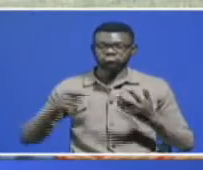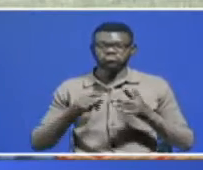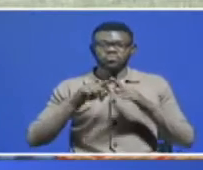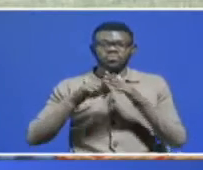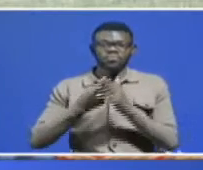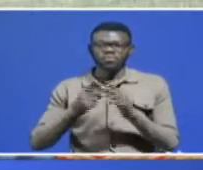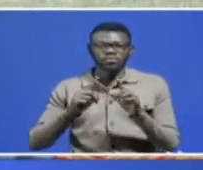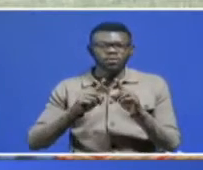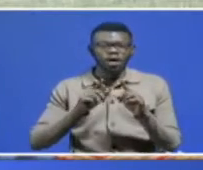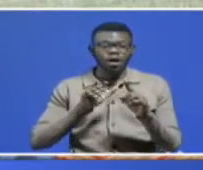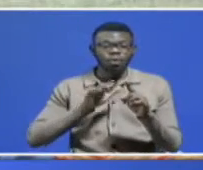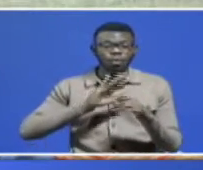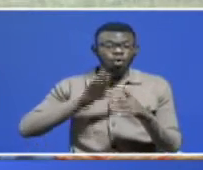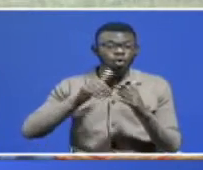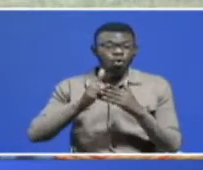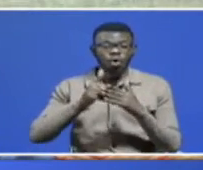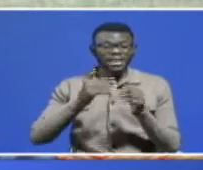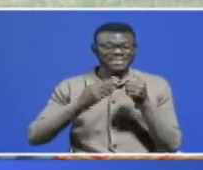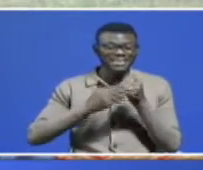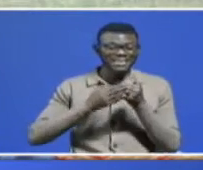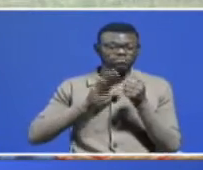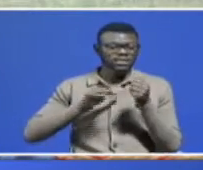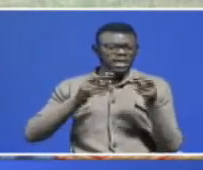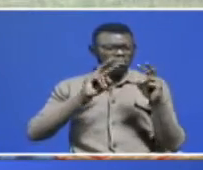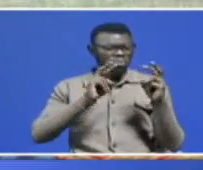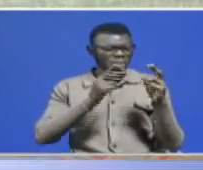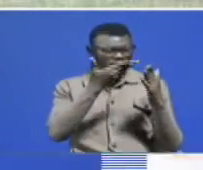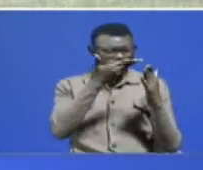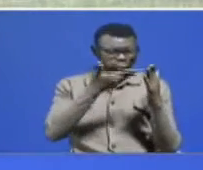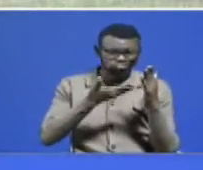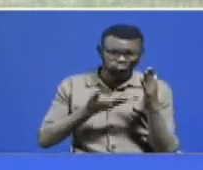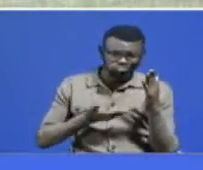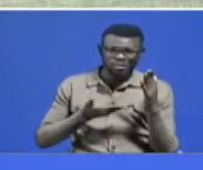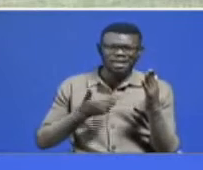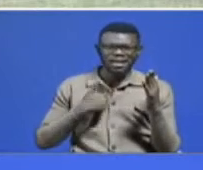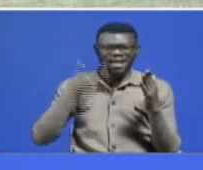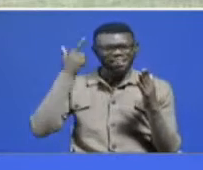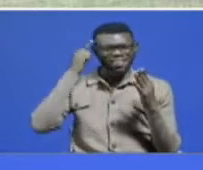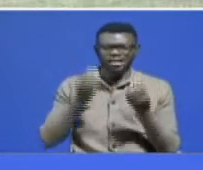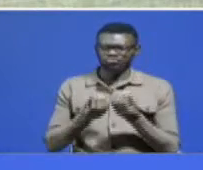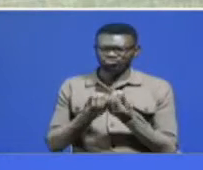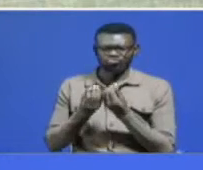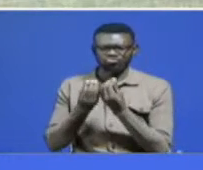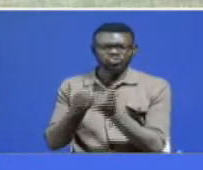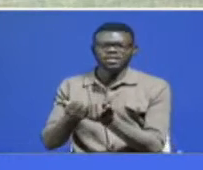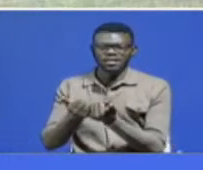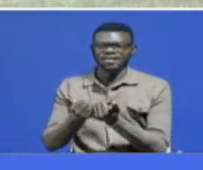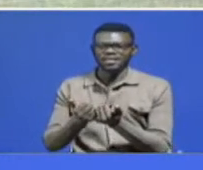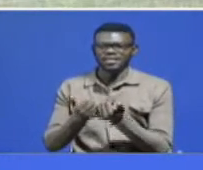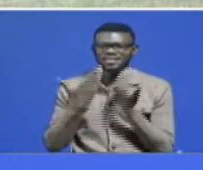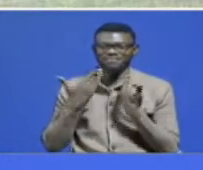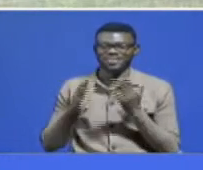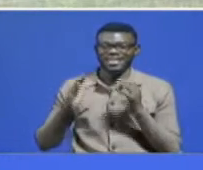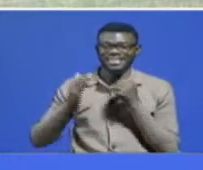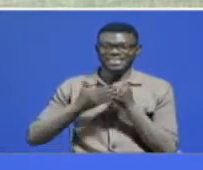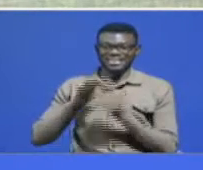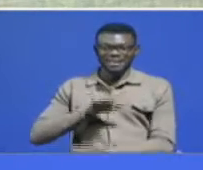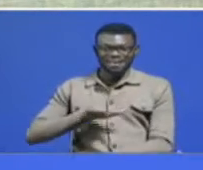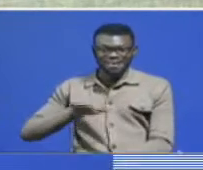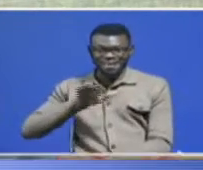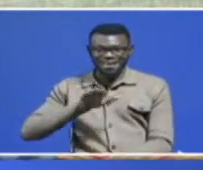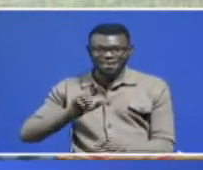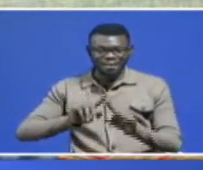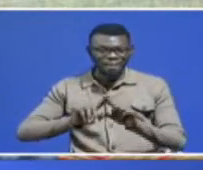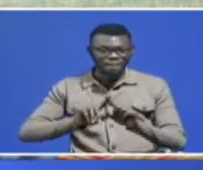it has covered all the 9 thematic areas, I think it has largely covered most of the 9-point agenda. But there are certain